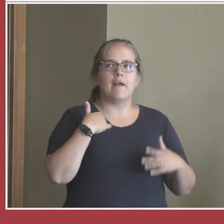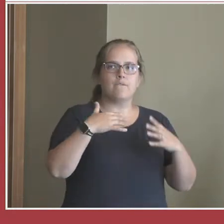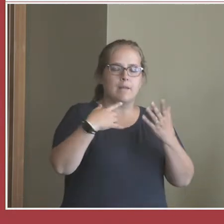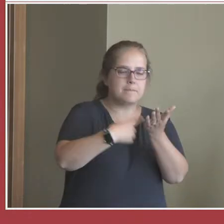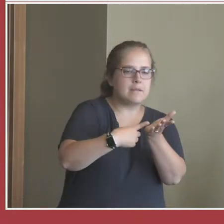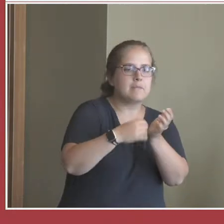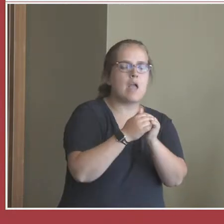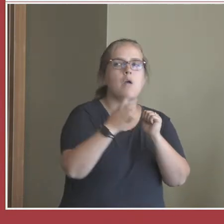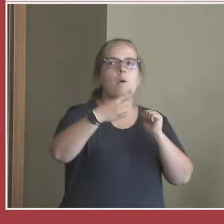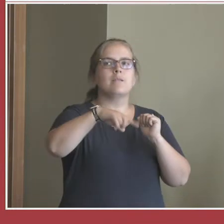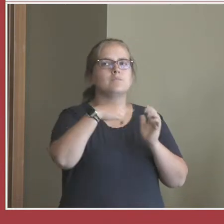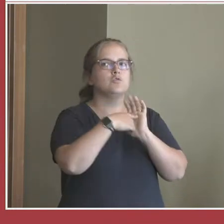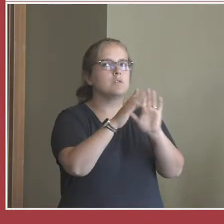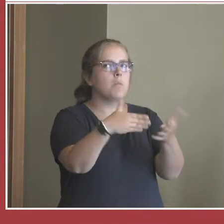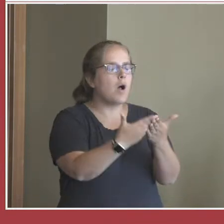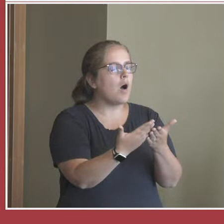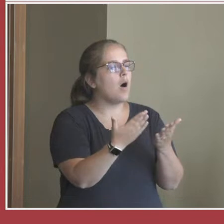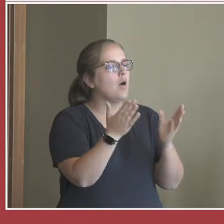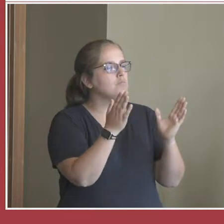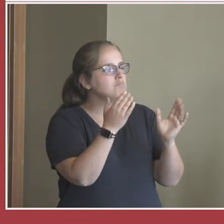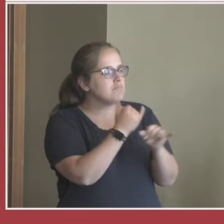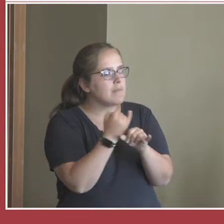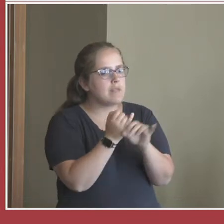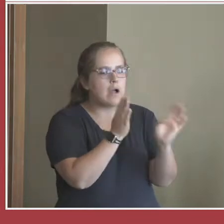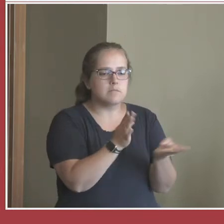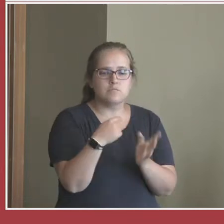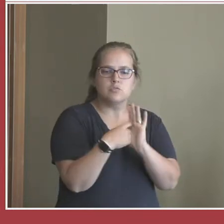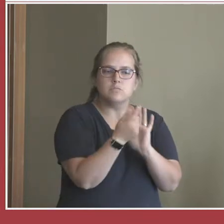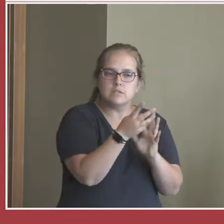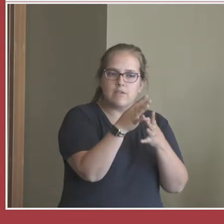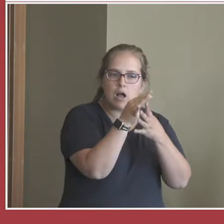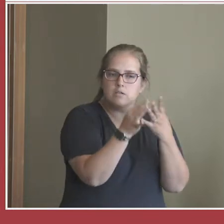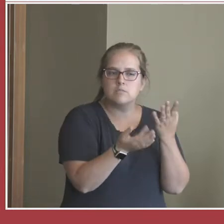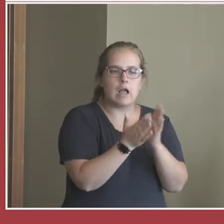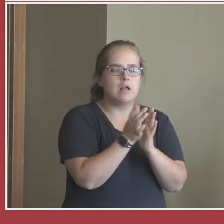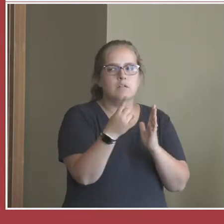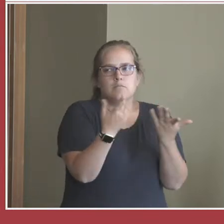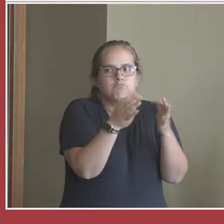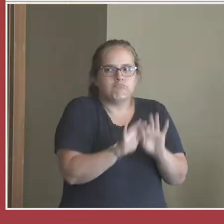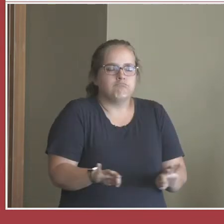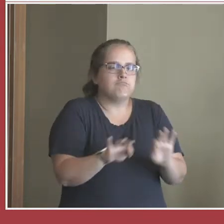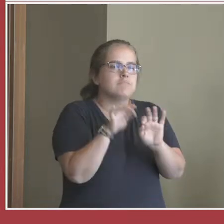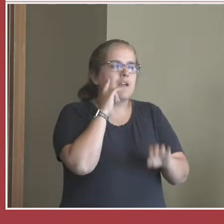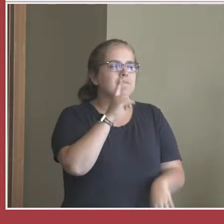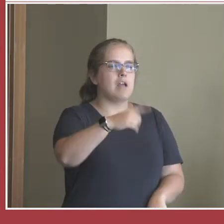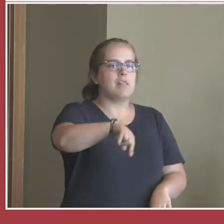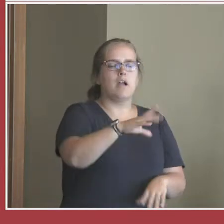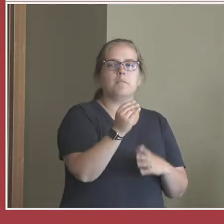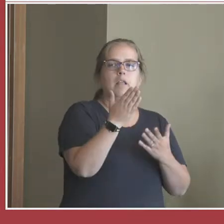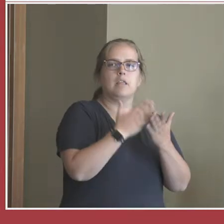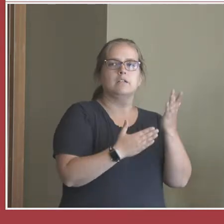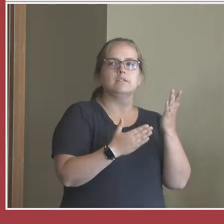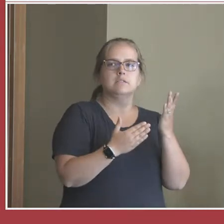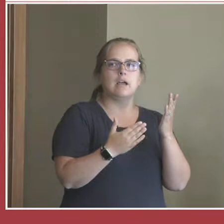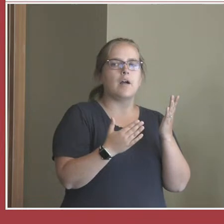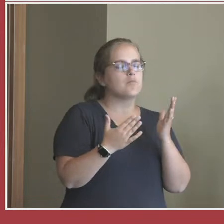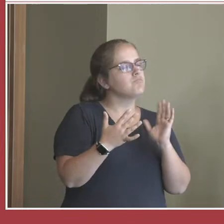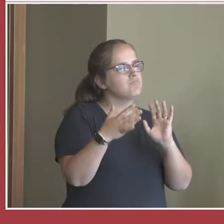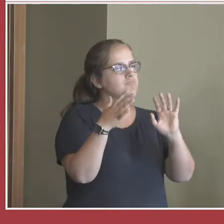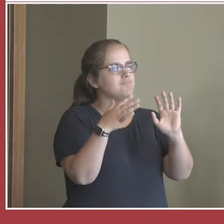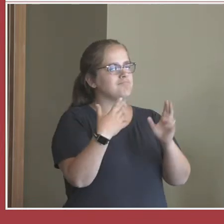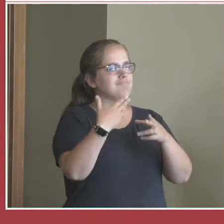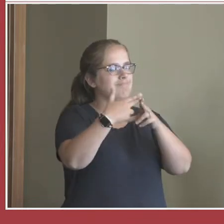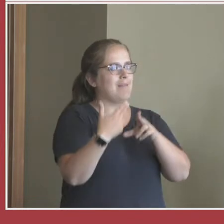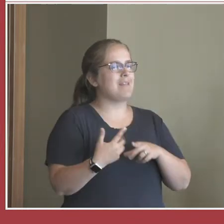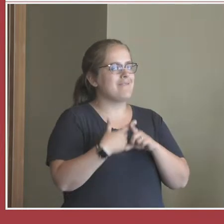showed them all our campus plans. We had come up with several options, and we asked them what was important to them. And these are some highlights of that